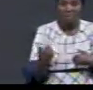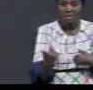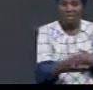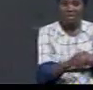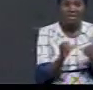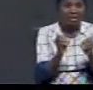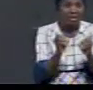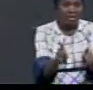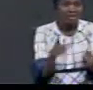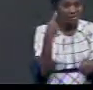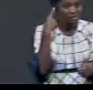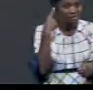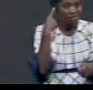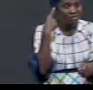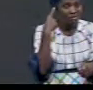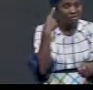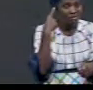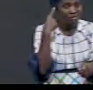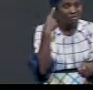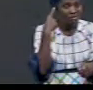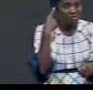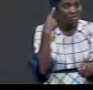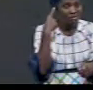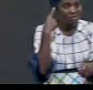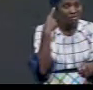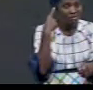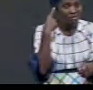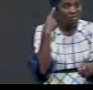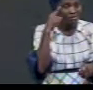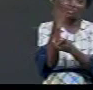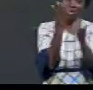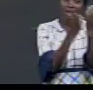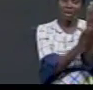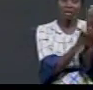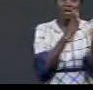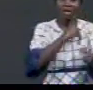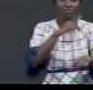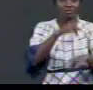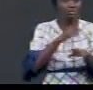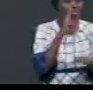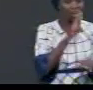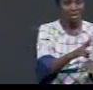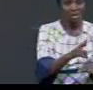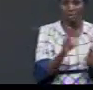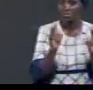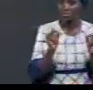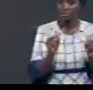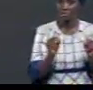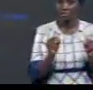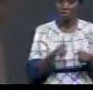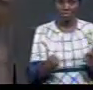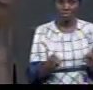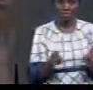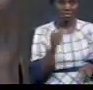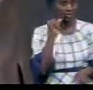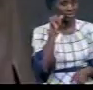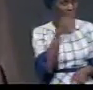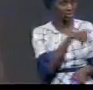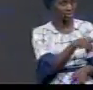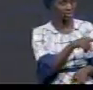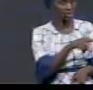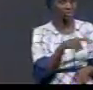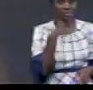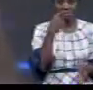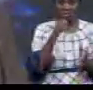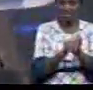to stretch out his hand and touch her. But she